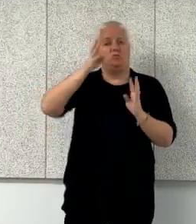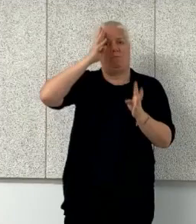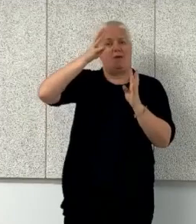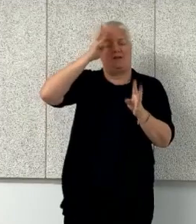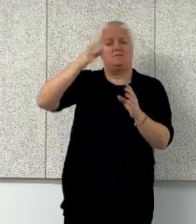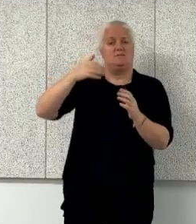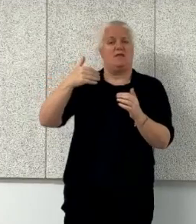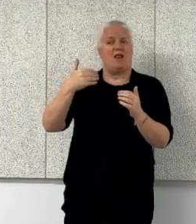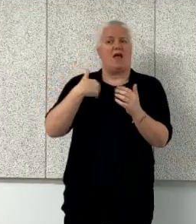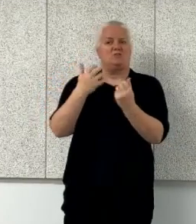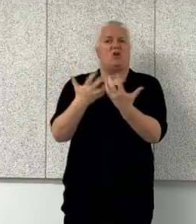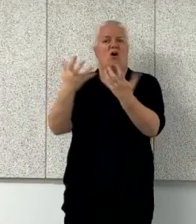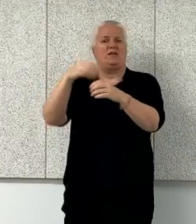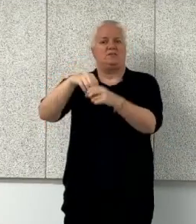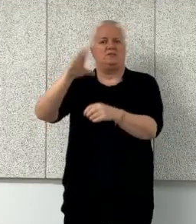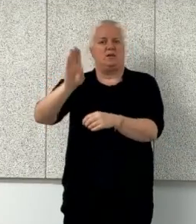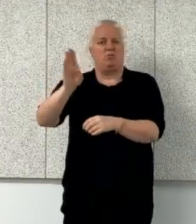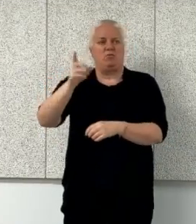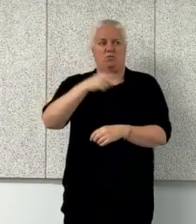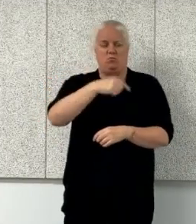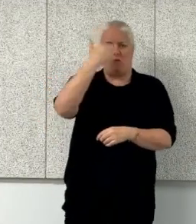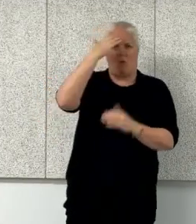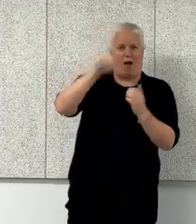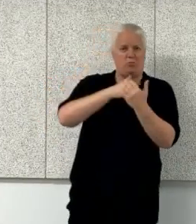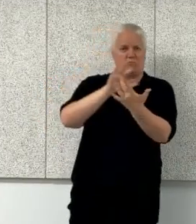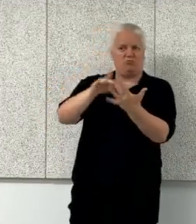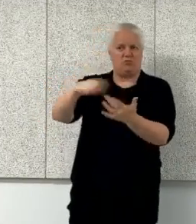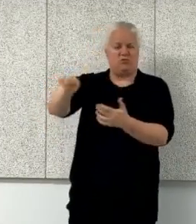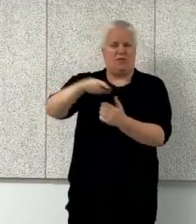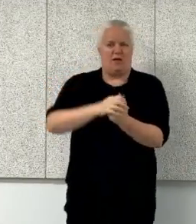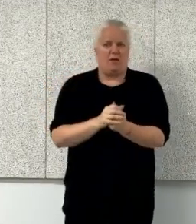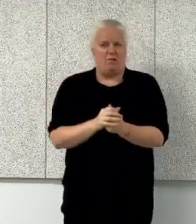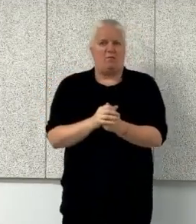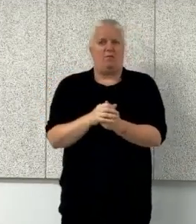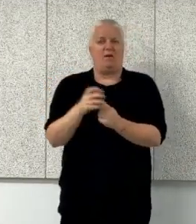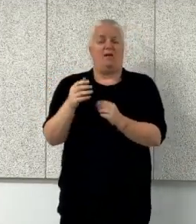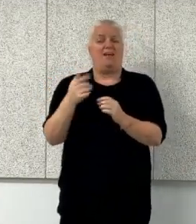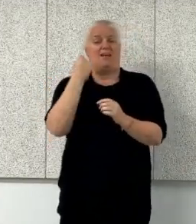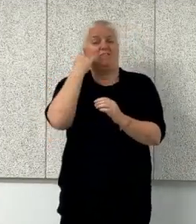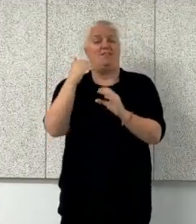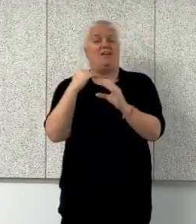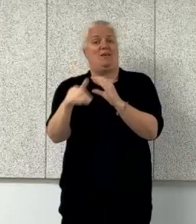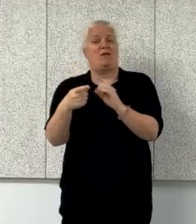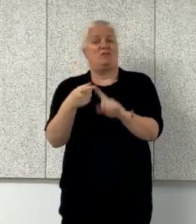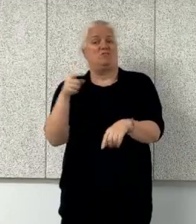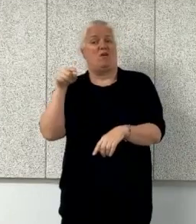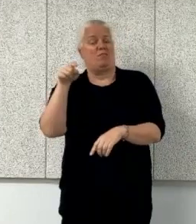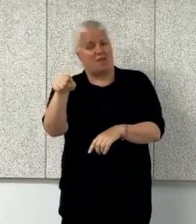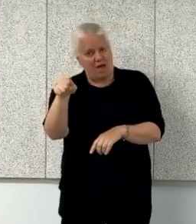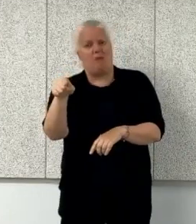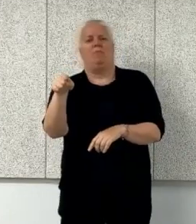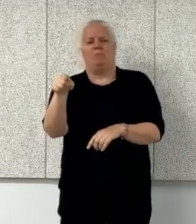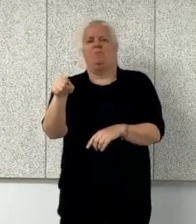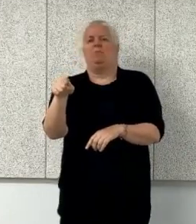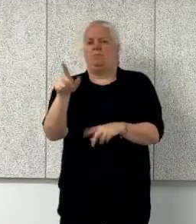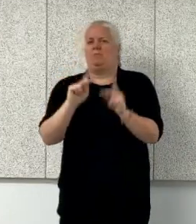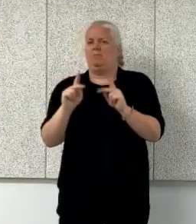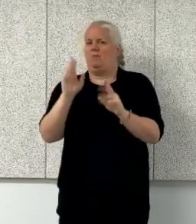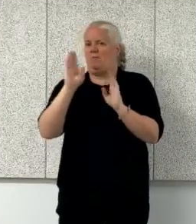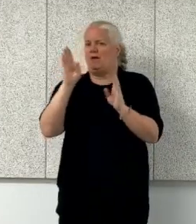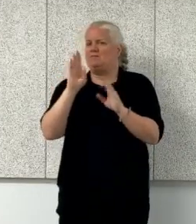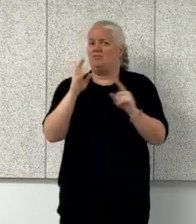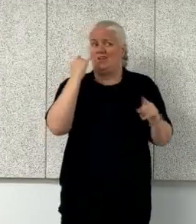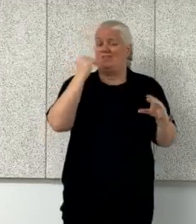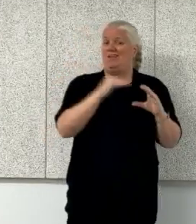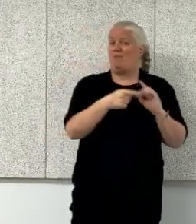to reach those people. They know that an email coming from them will matter 10 times more than an email coming from you. Mm-hmm. They know what kind of